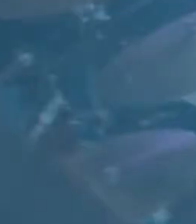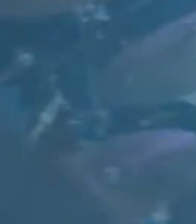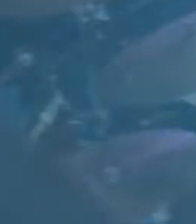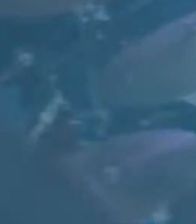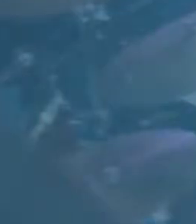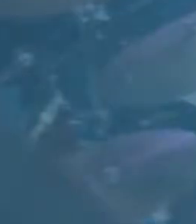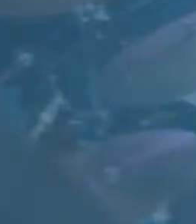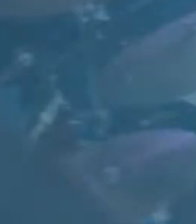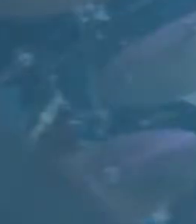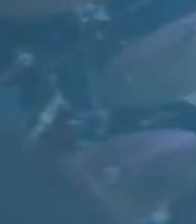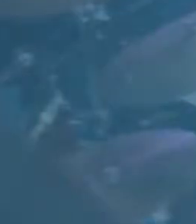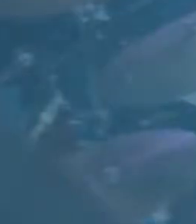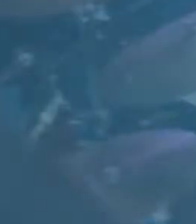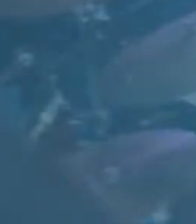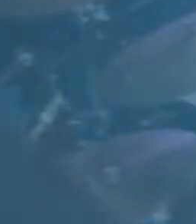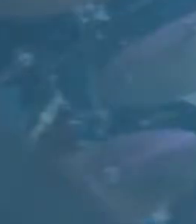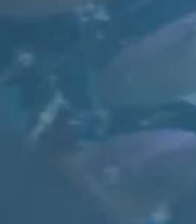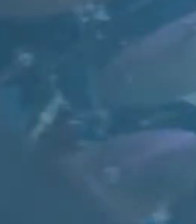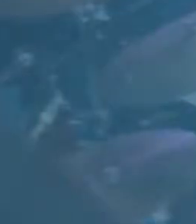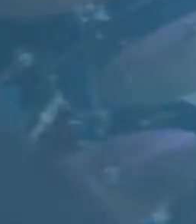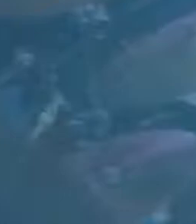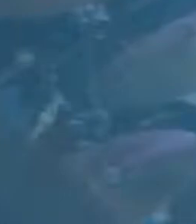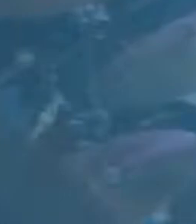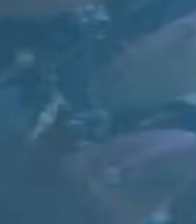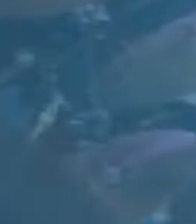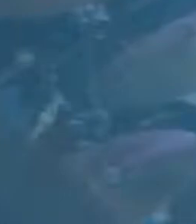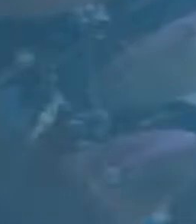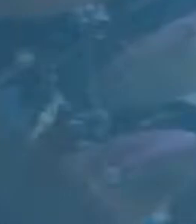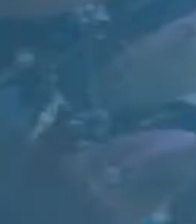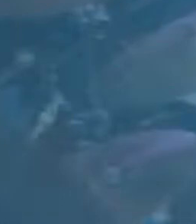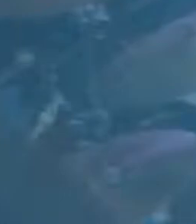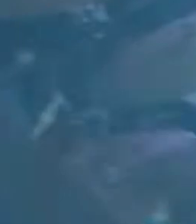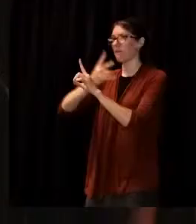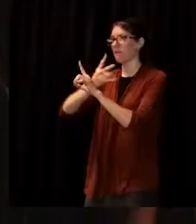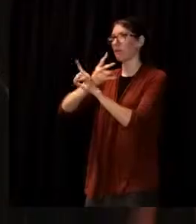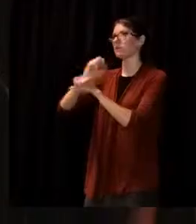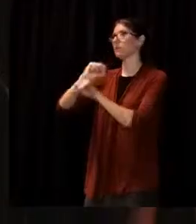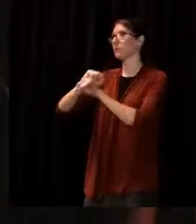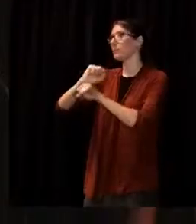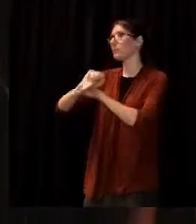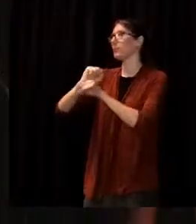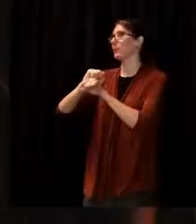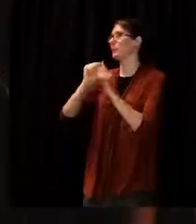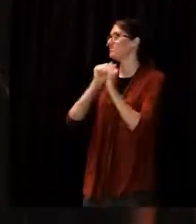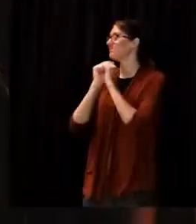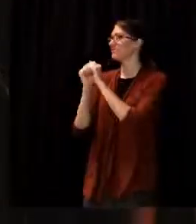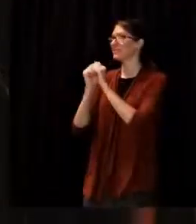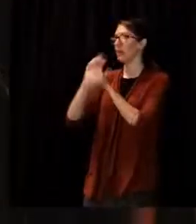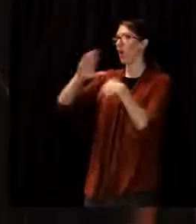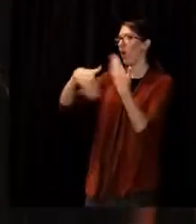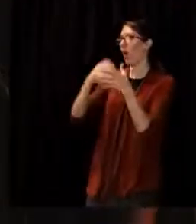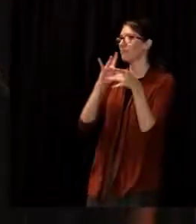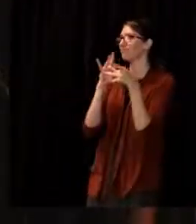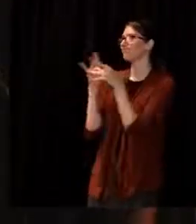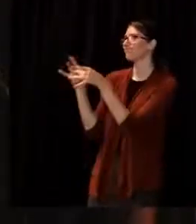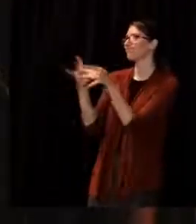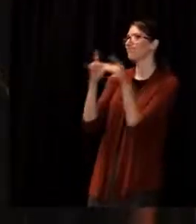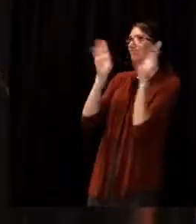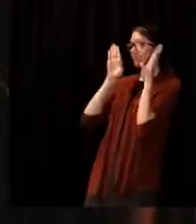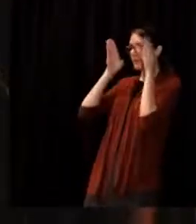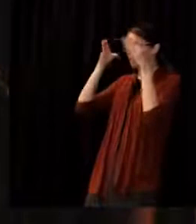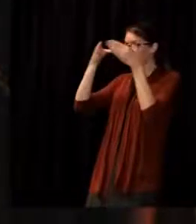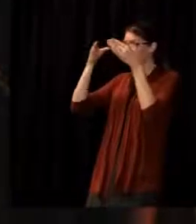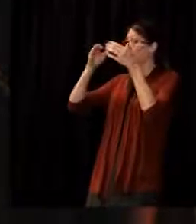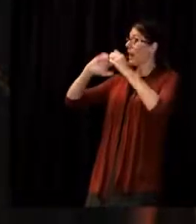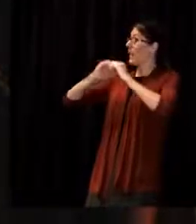this is about the culmination so far of 7 months of work together to orient our focus in how specifically we